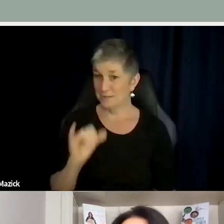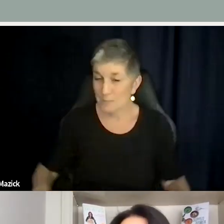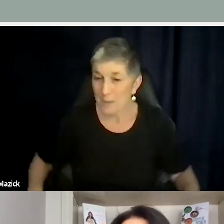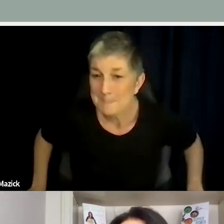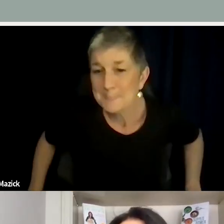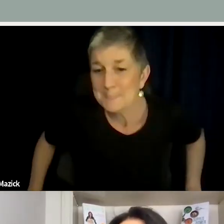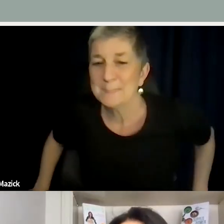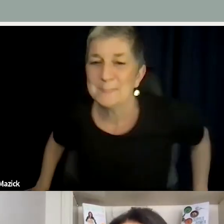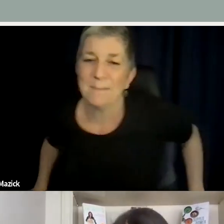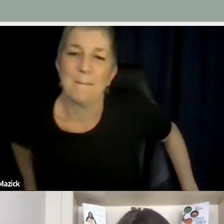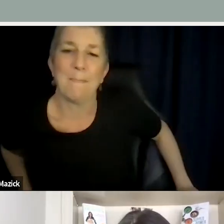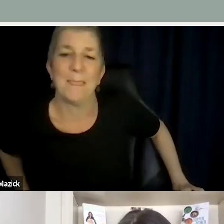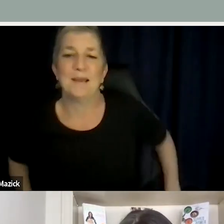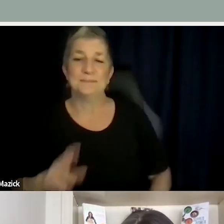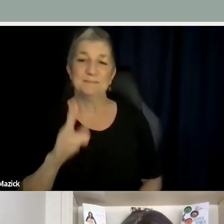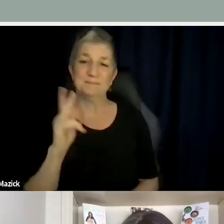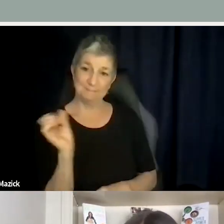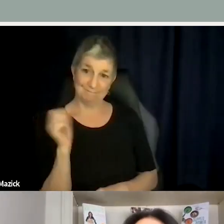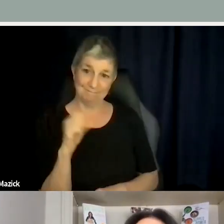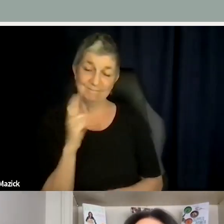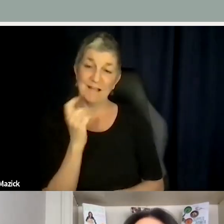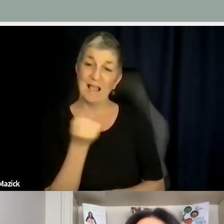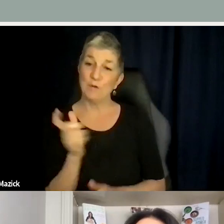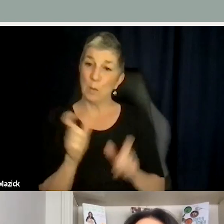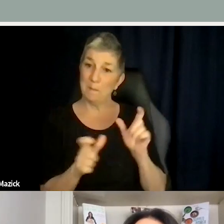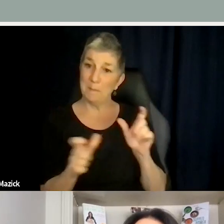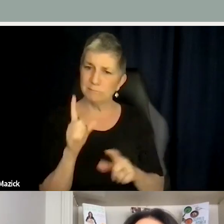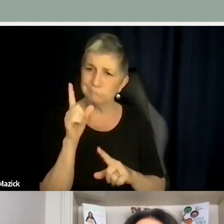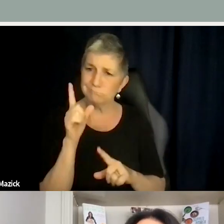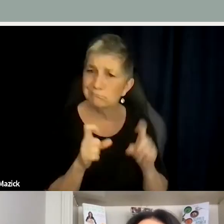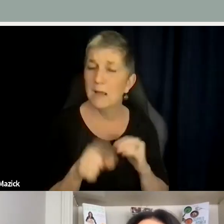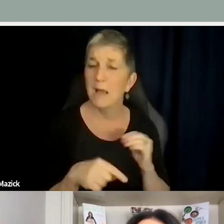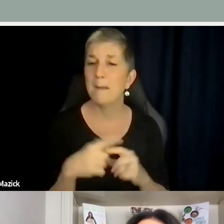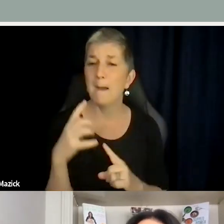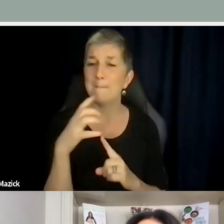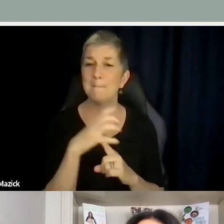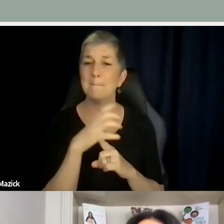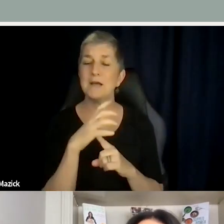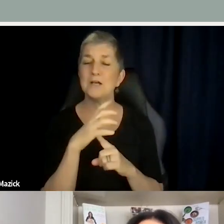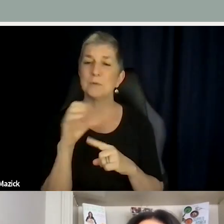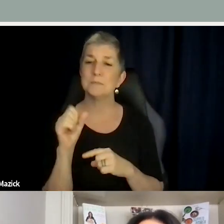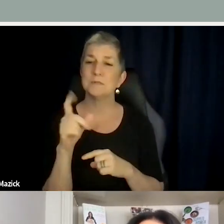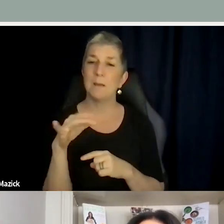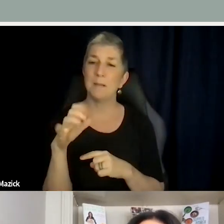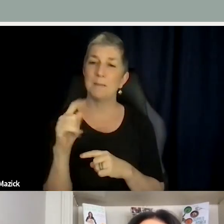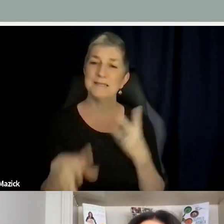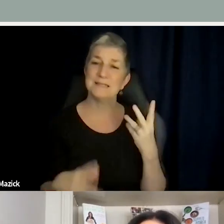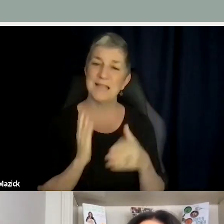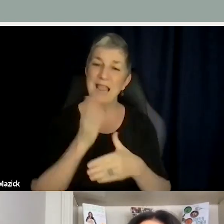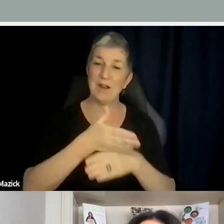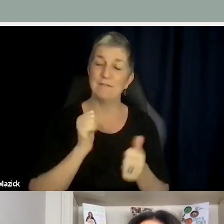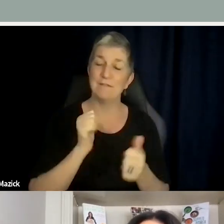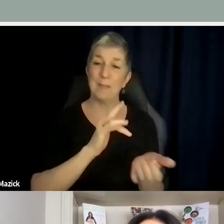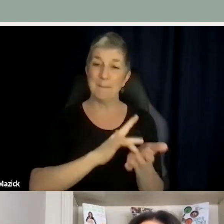you. Yes, we do. A couple people are inquiring about mushroom supplements interfering with